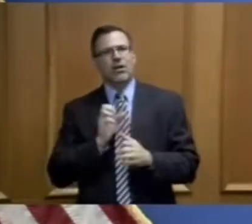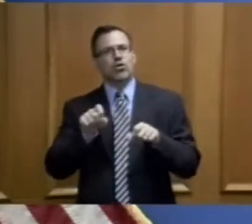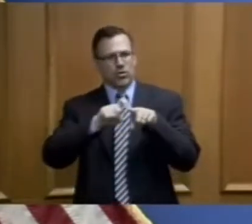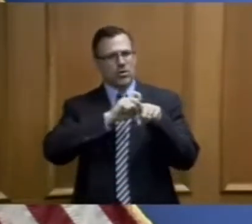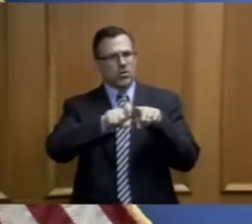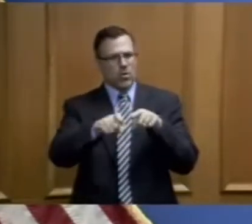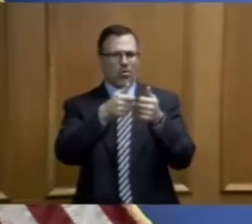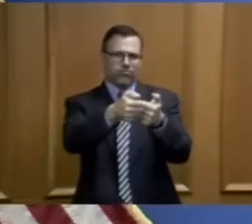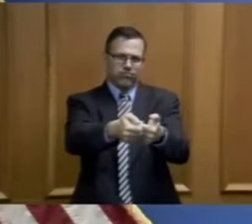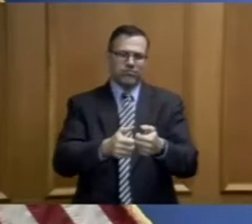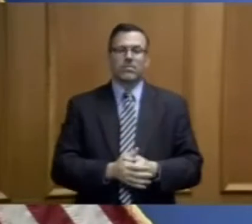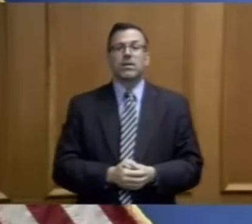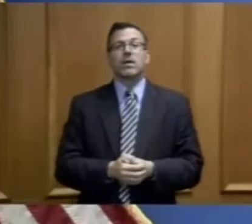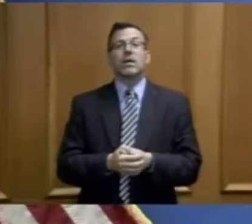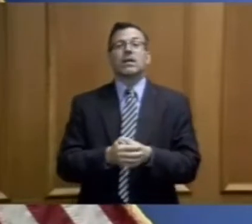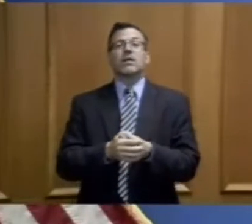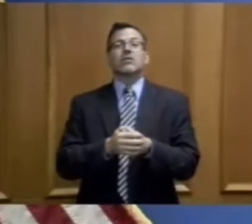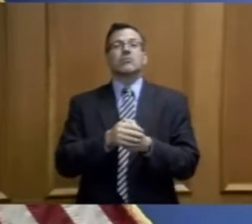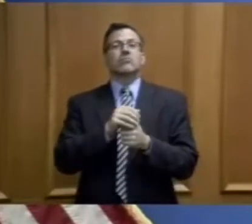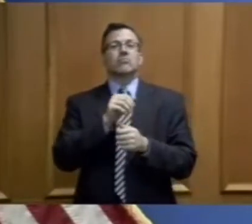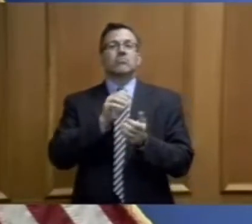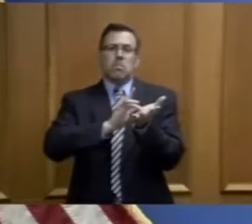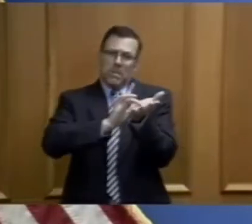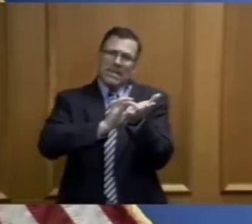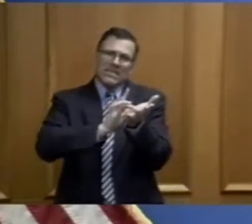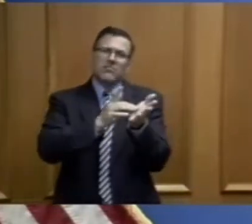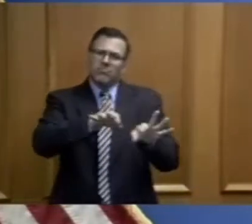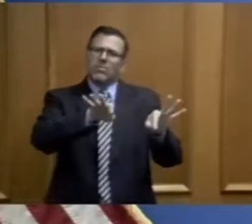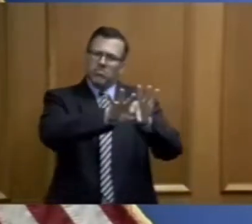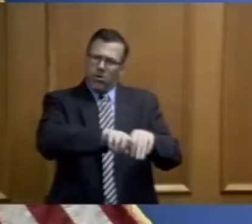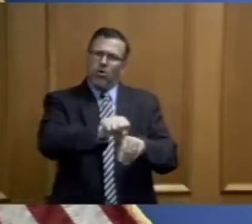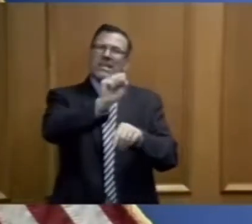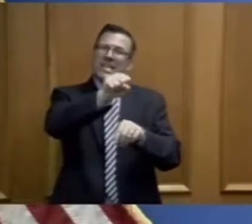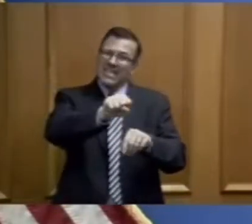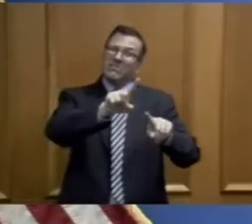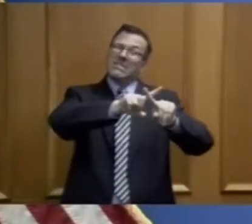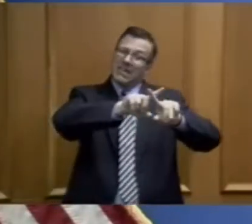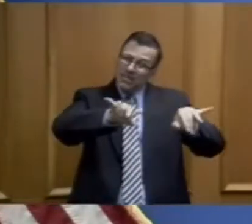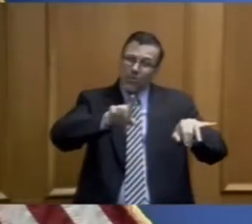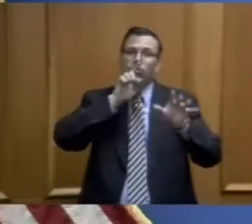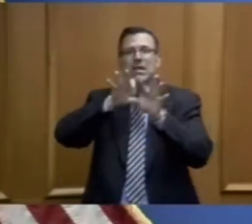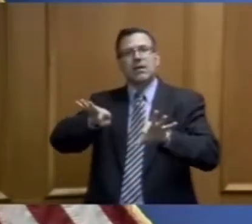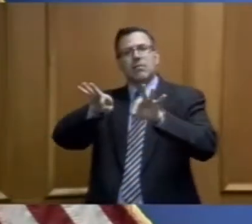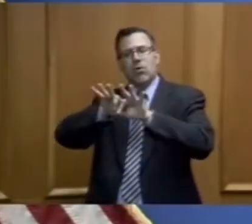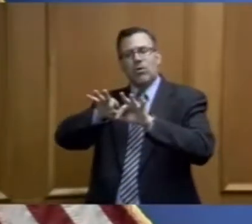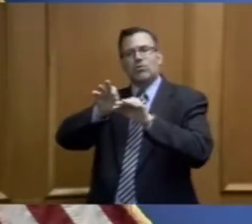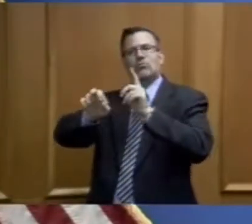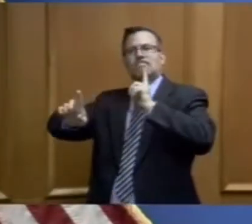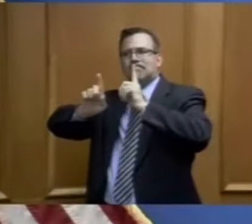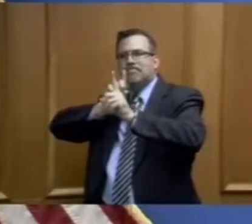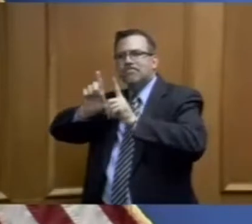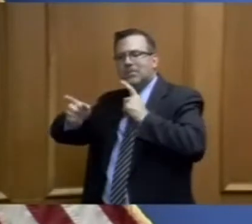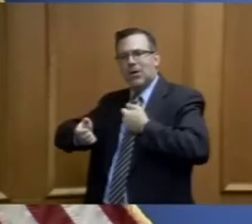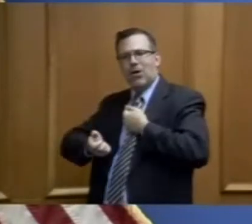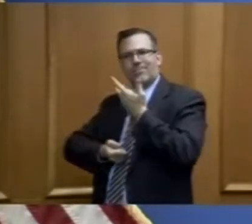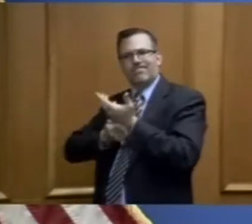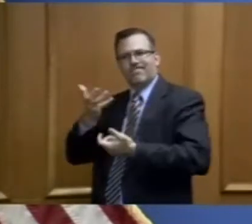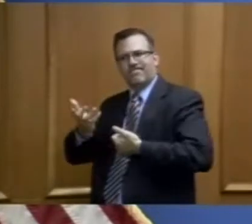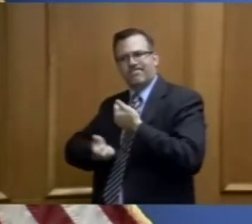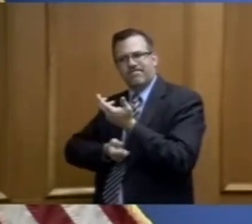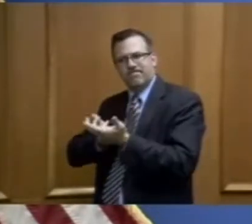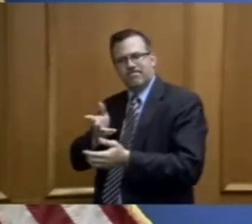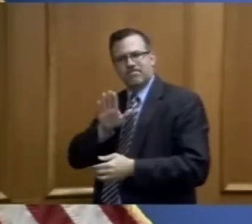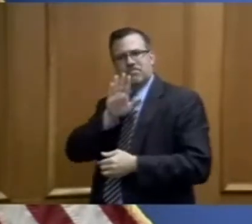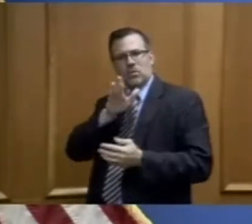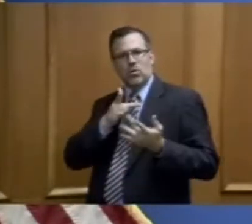answer, and that it's very important to be able to talk to someone about what is going on and be able to share your concerns and